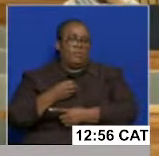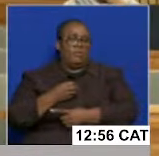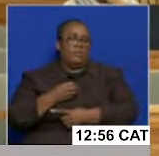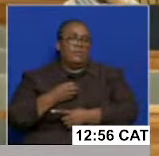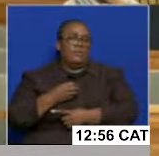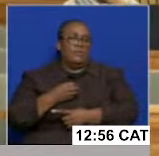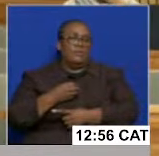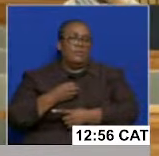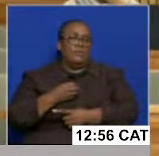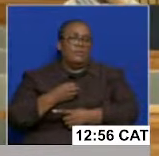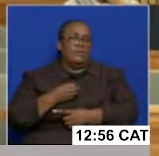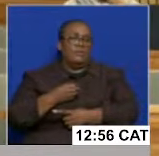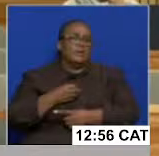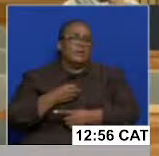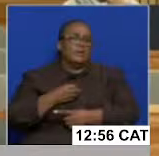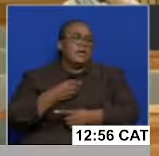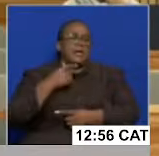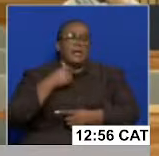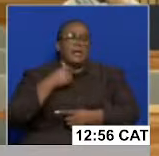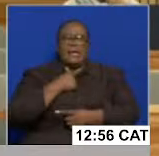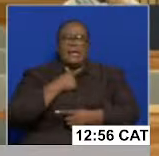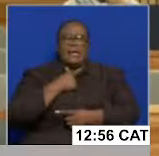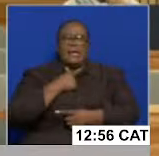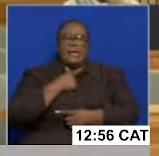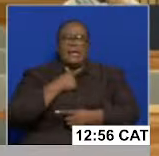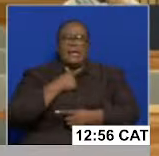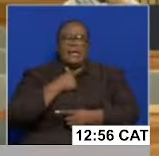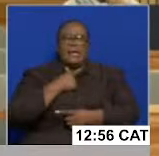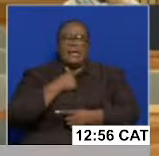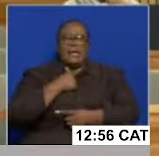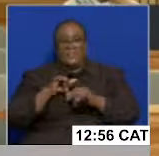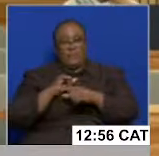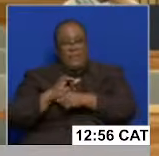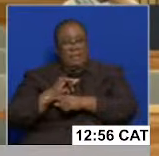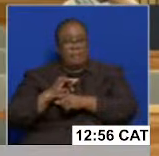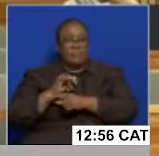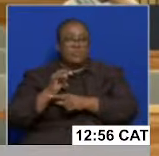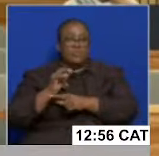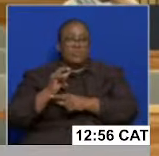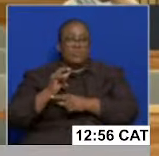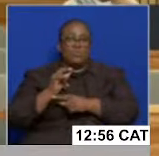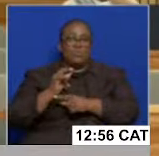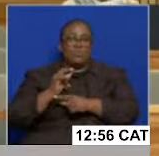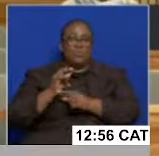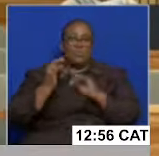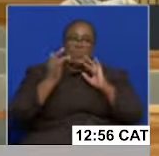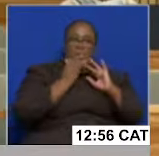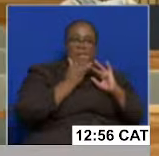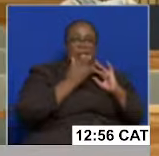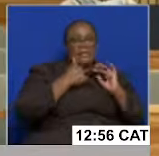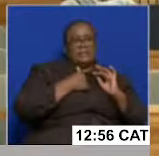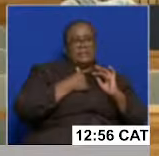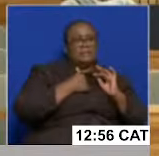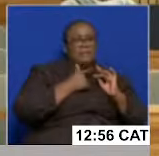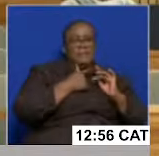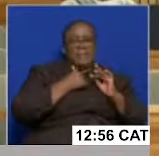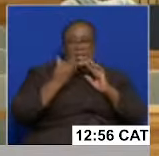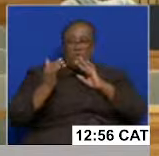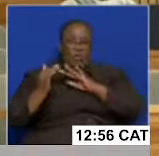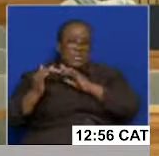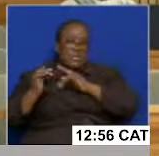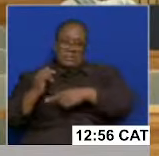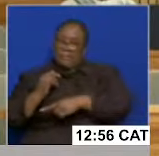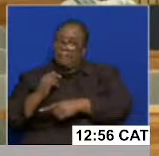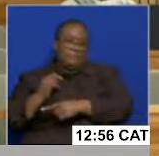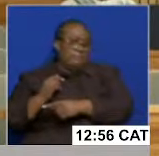didn't. I waited for him to communicate with me. I didn't make any contact with Magagula. So here, when I say